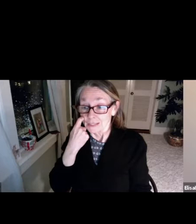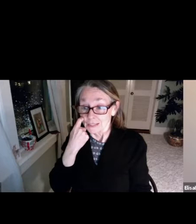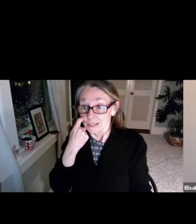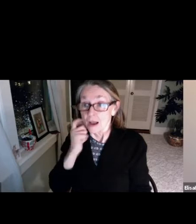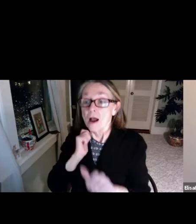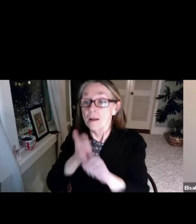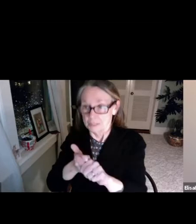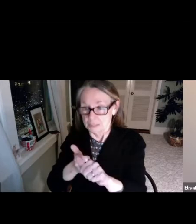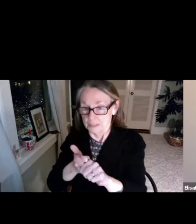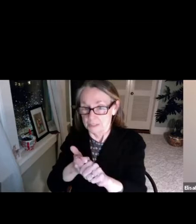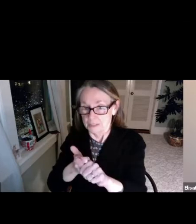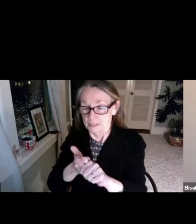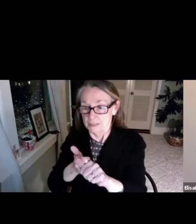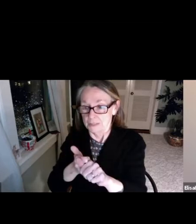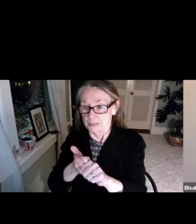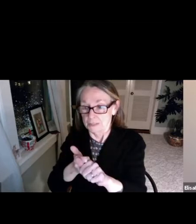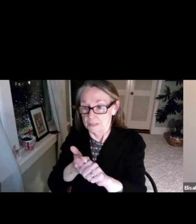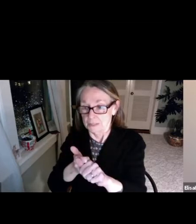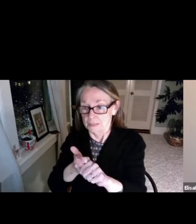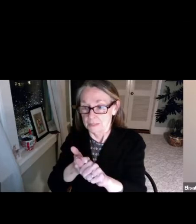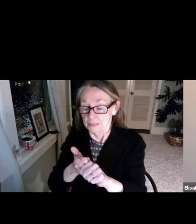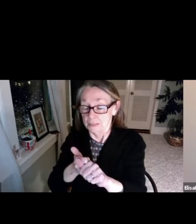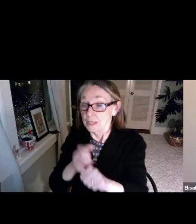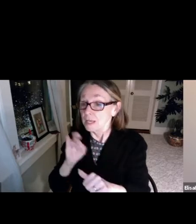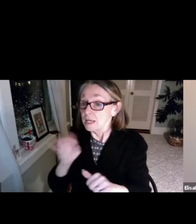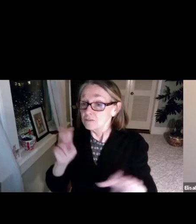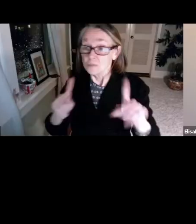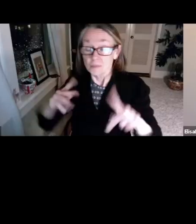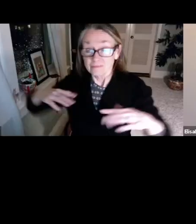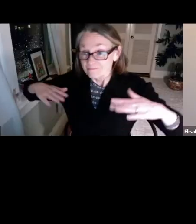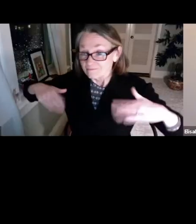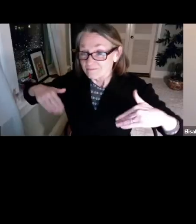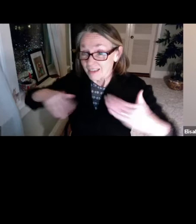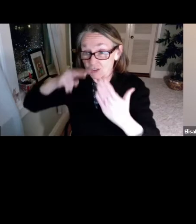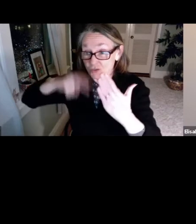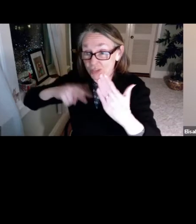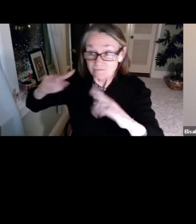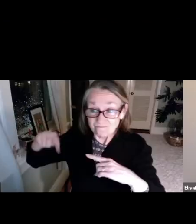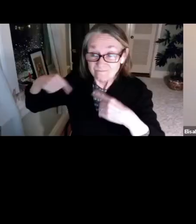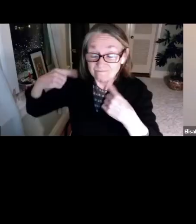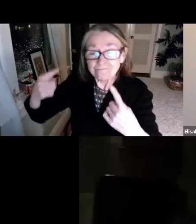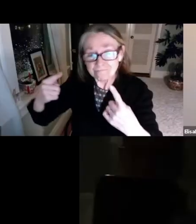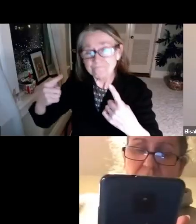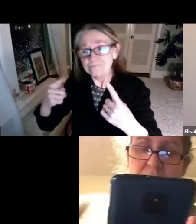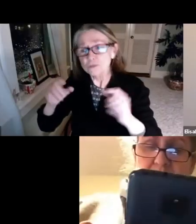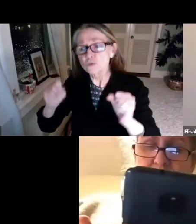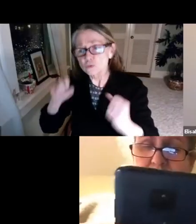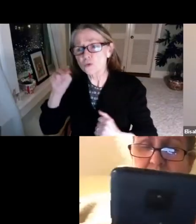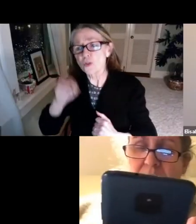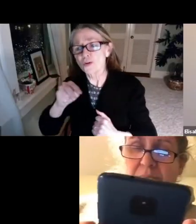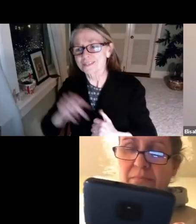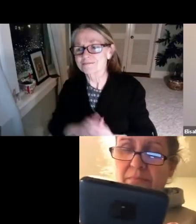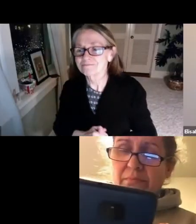updated. So if people haven't taken a look at it in a while, it might be worthwhile checking it out.